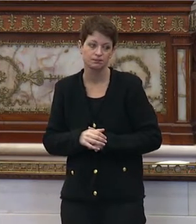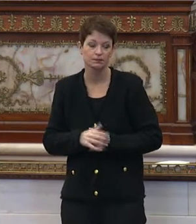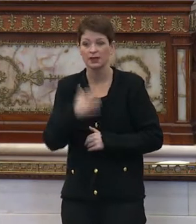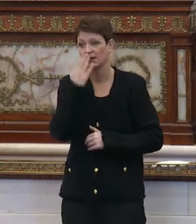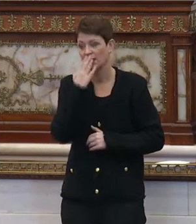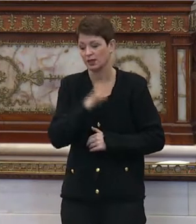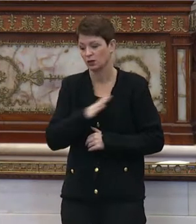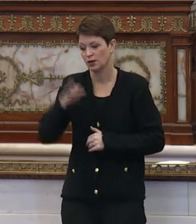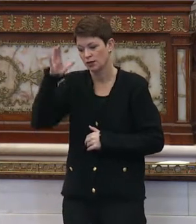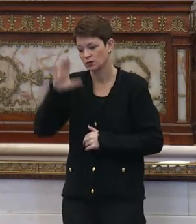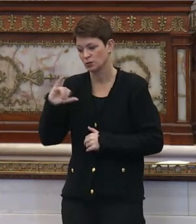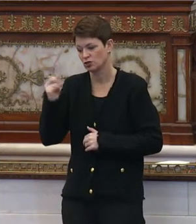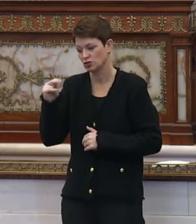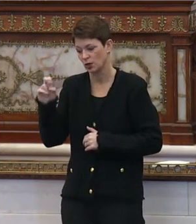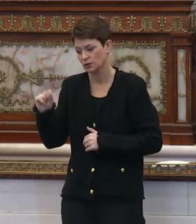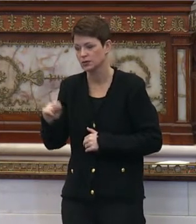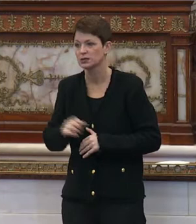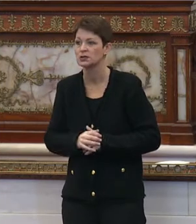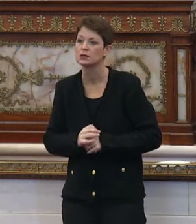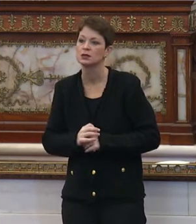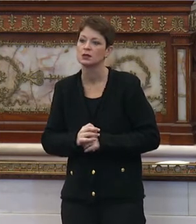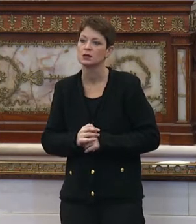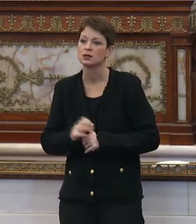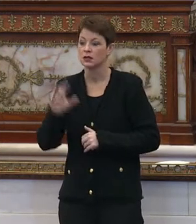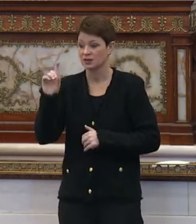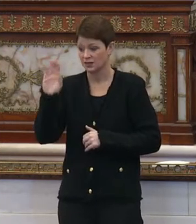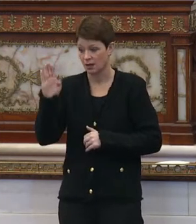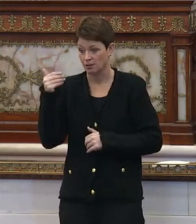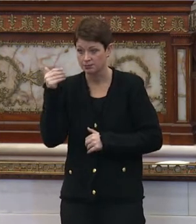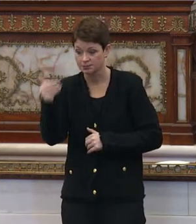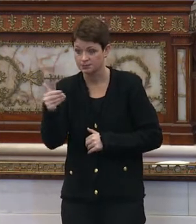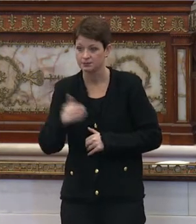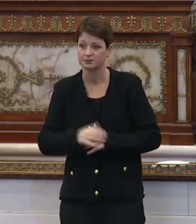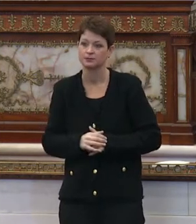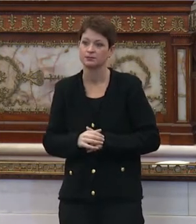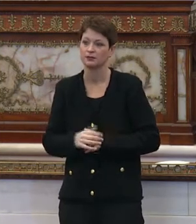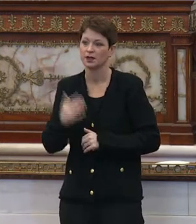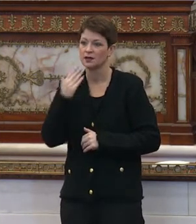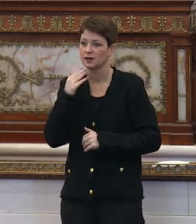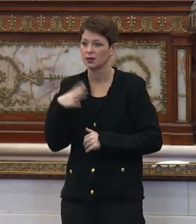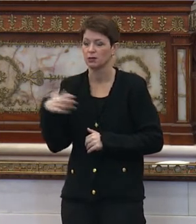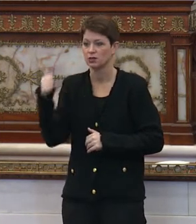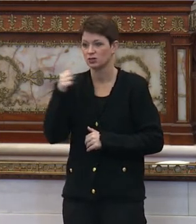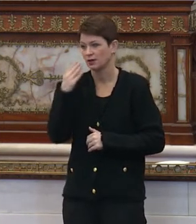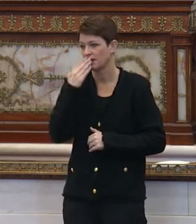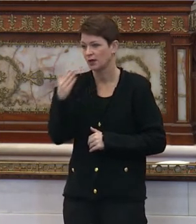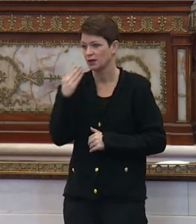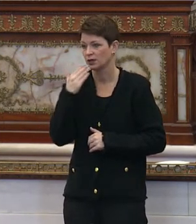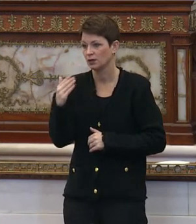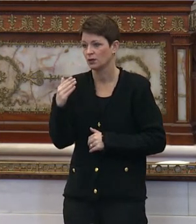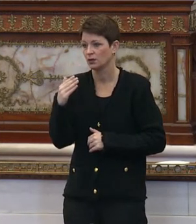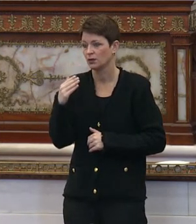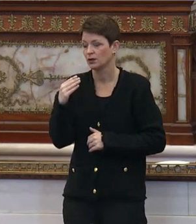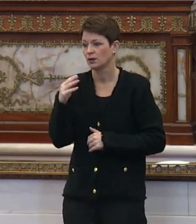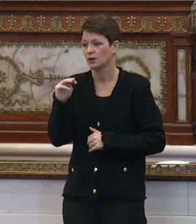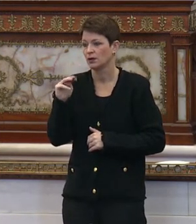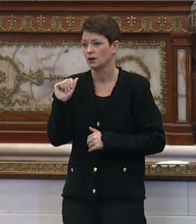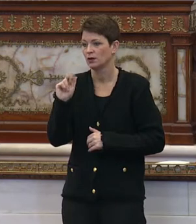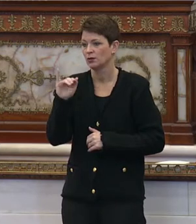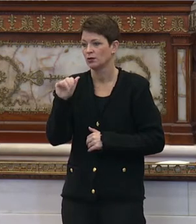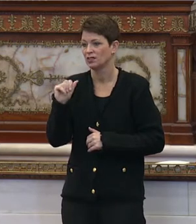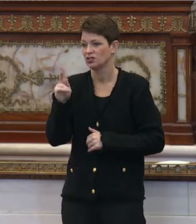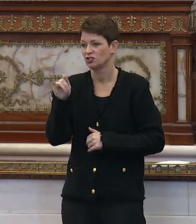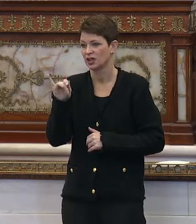Thank you, Councilmember Jones. Councilmember Dom. Thank you, Mr. Chair, and thank you, Marissa and Jackie,